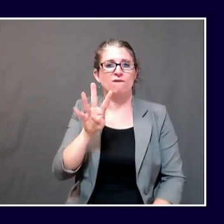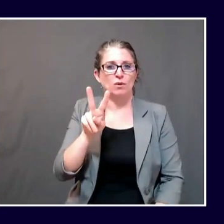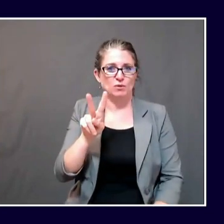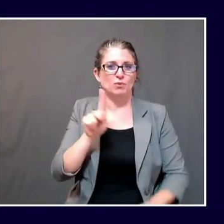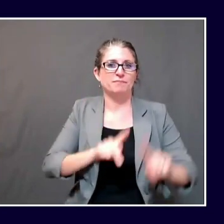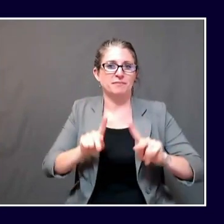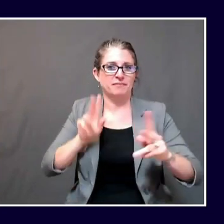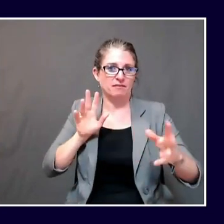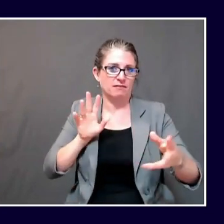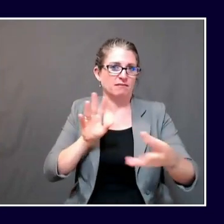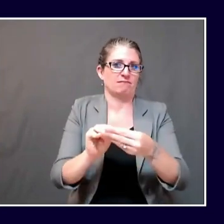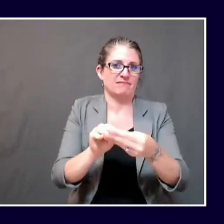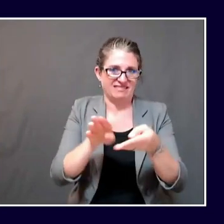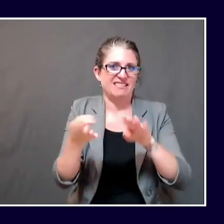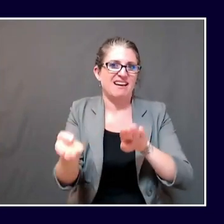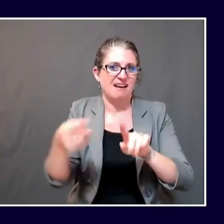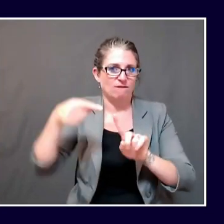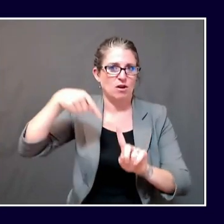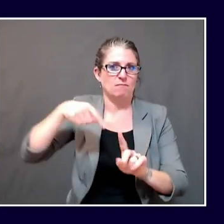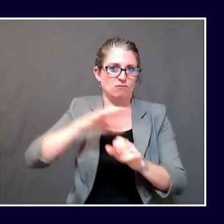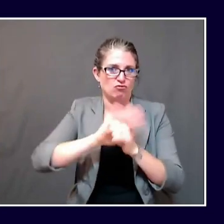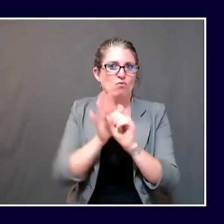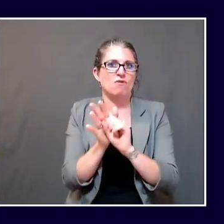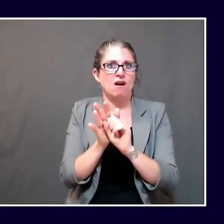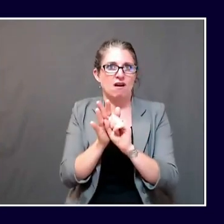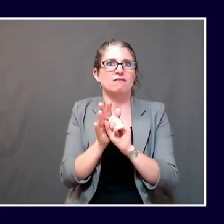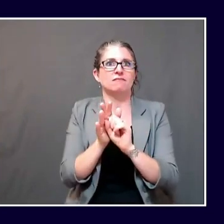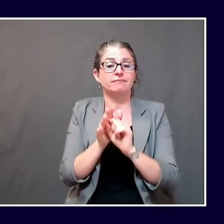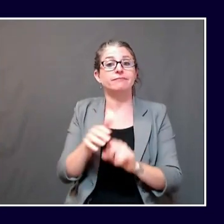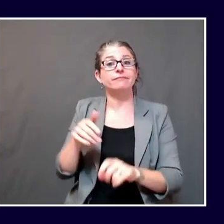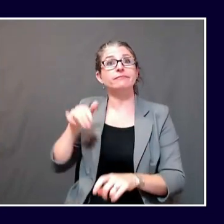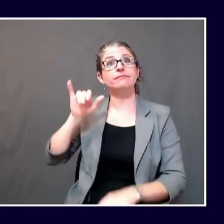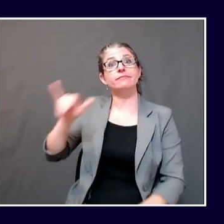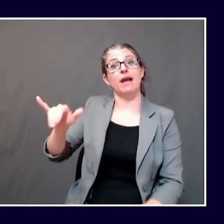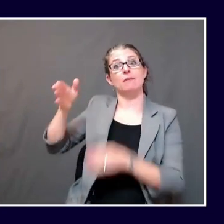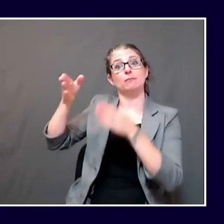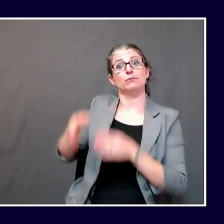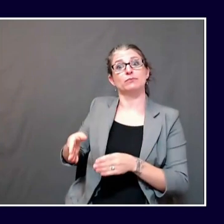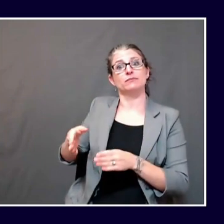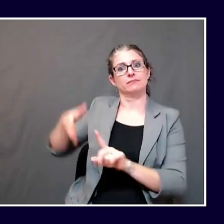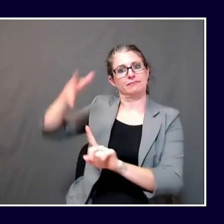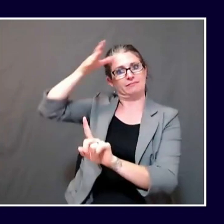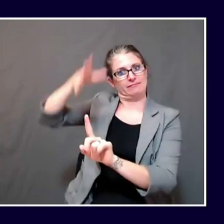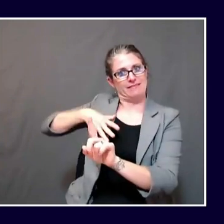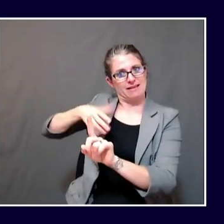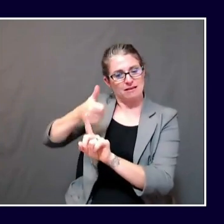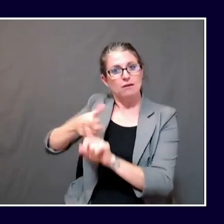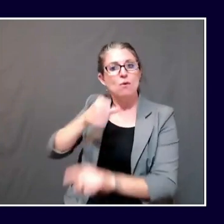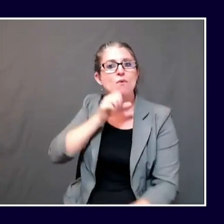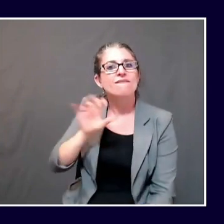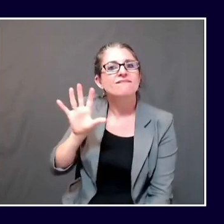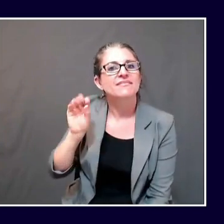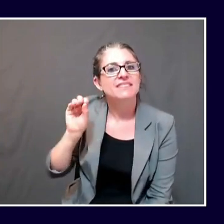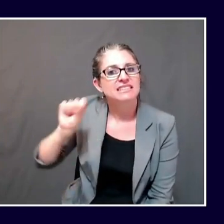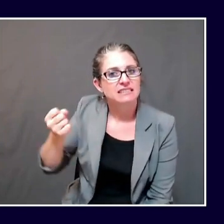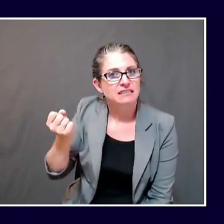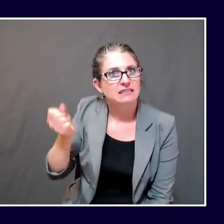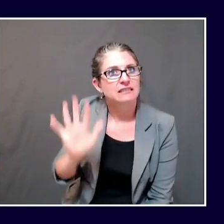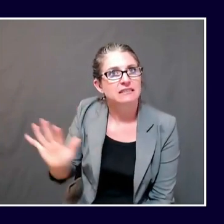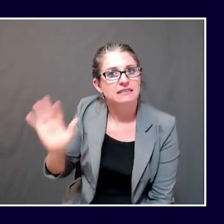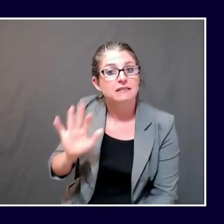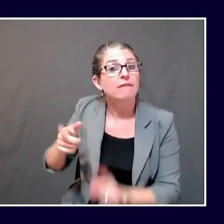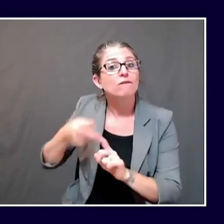the state. He was a man in his 50s from York County. As we always do, we offer